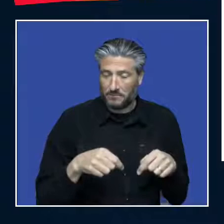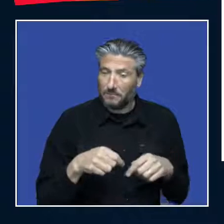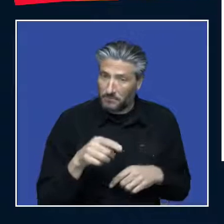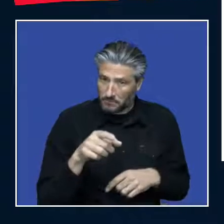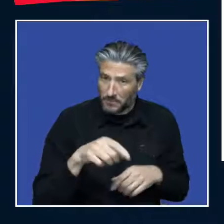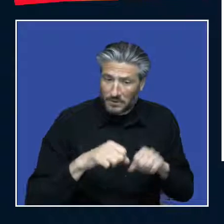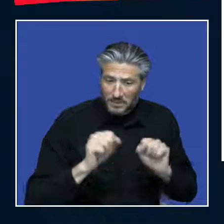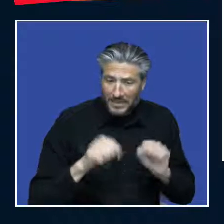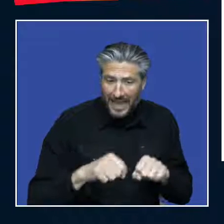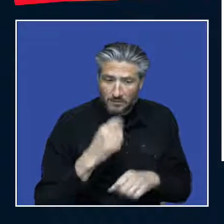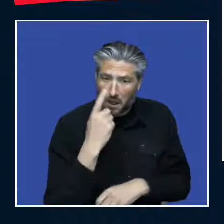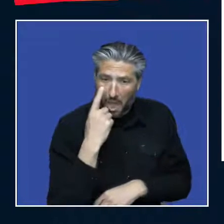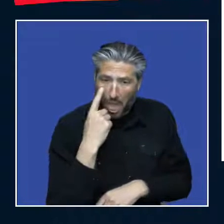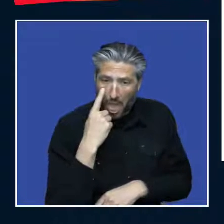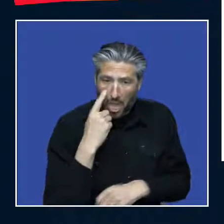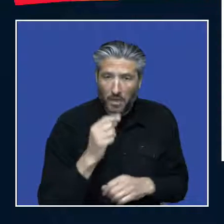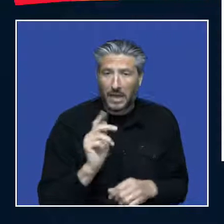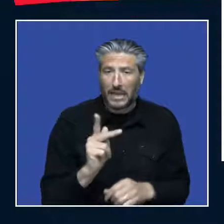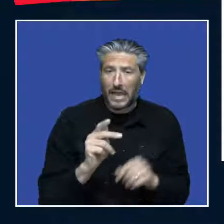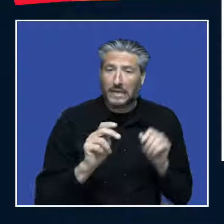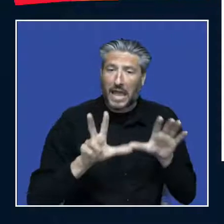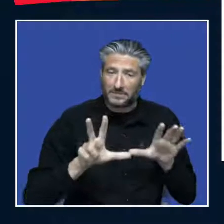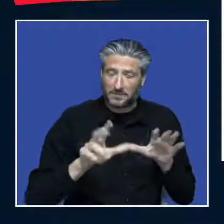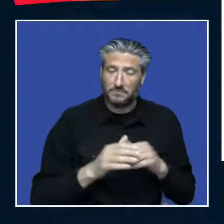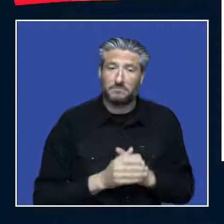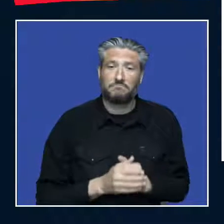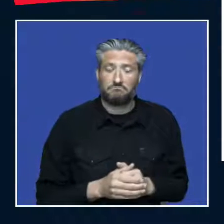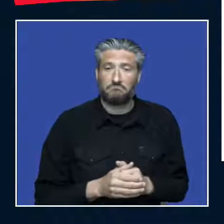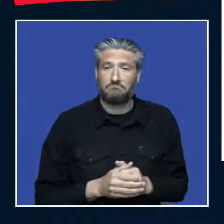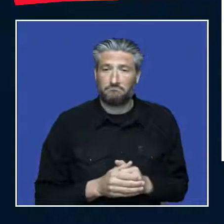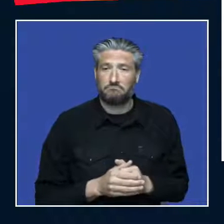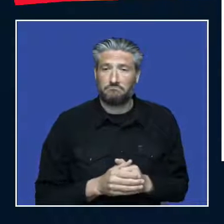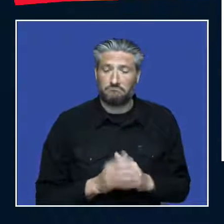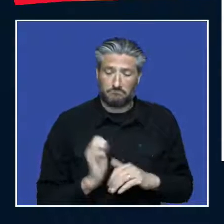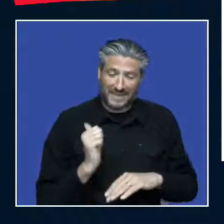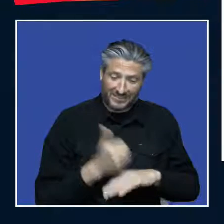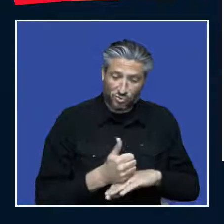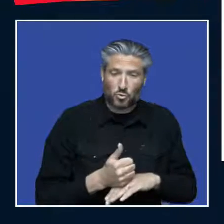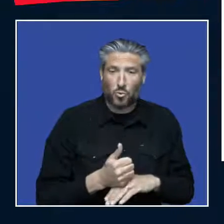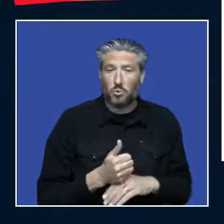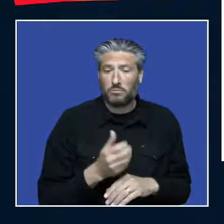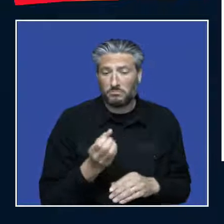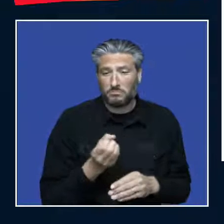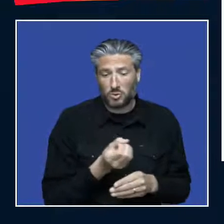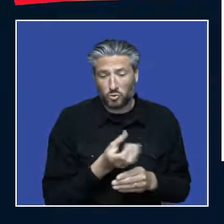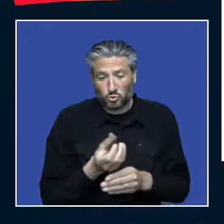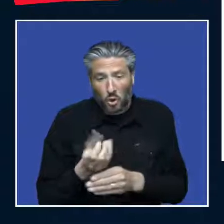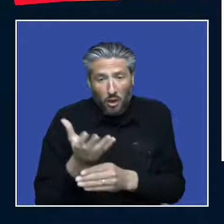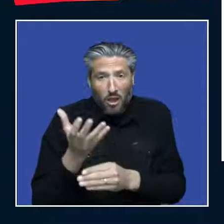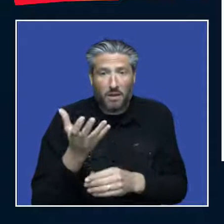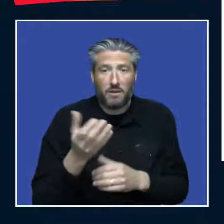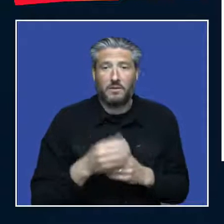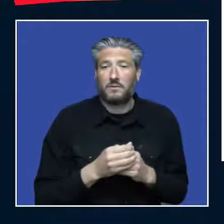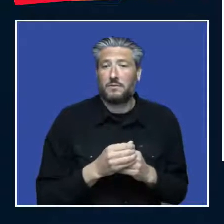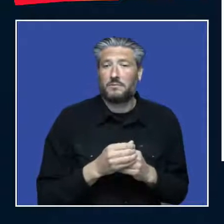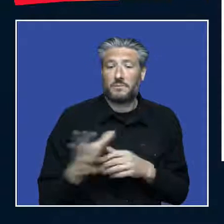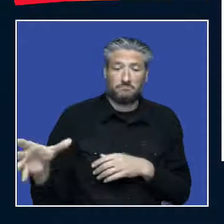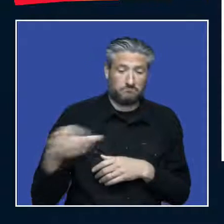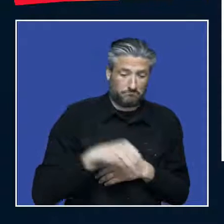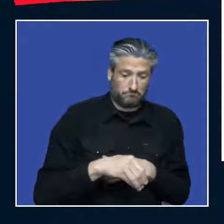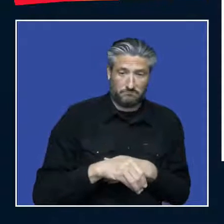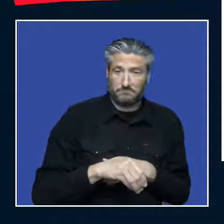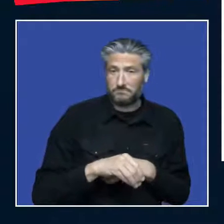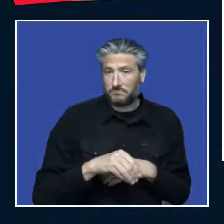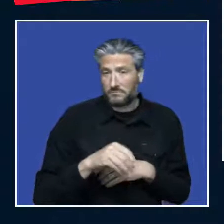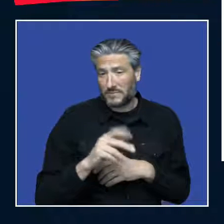please just go with the Docker, install it locally on your machine, and then just start it on your machine here.